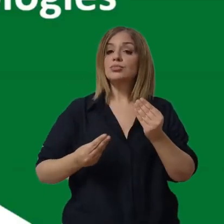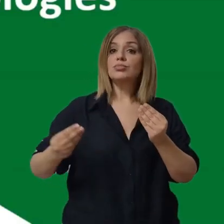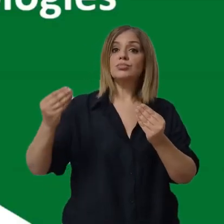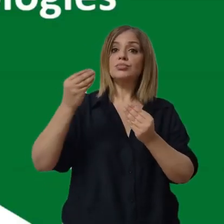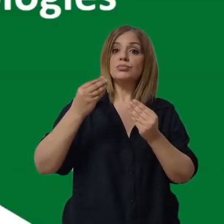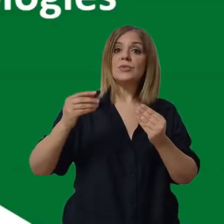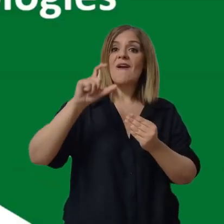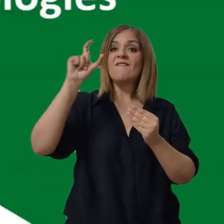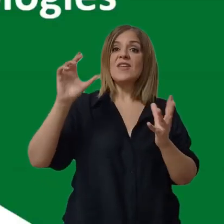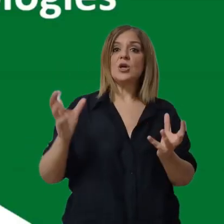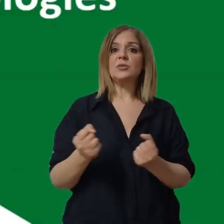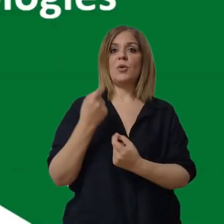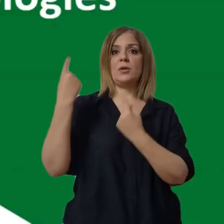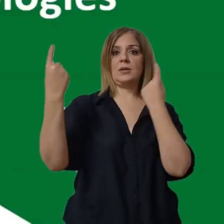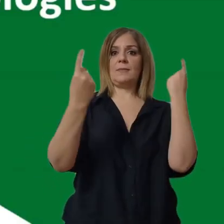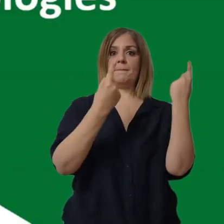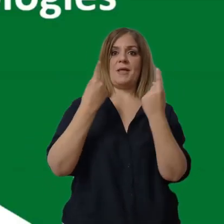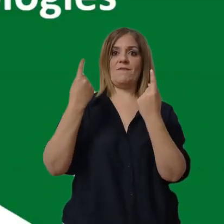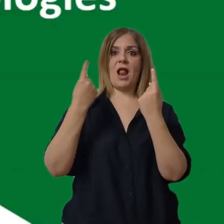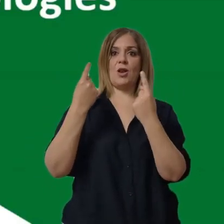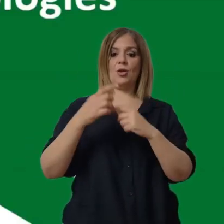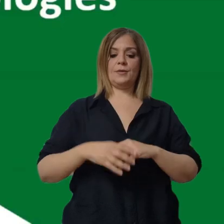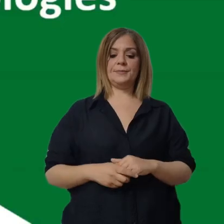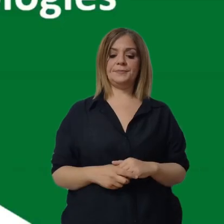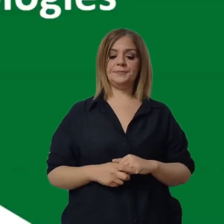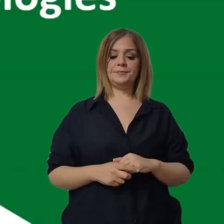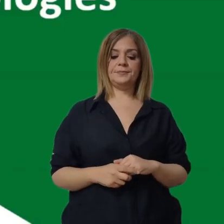sustainable environment.